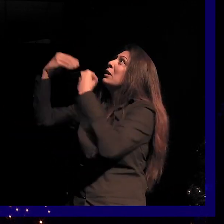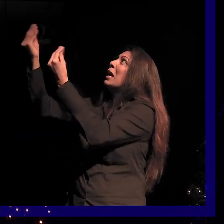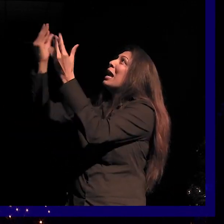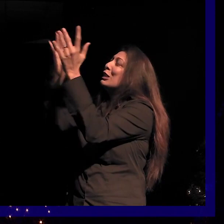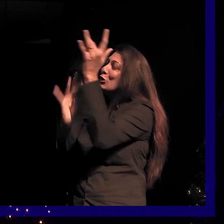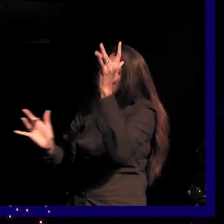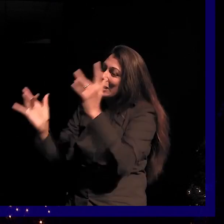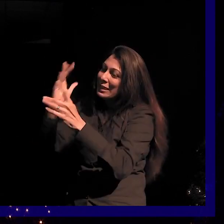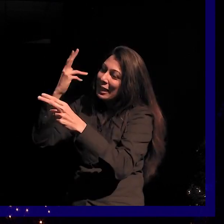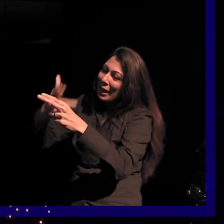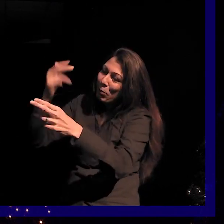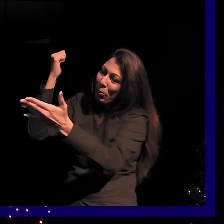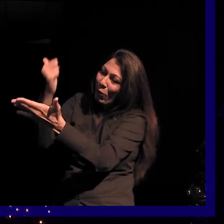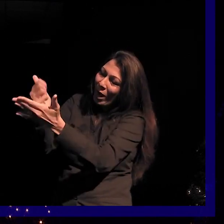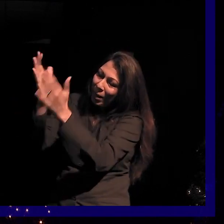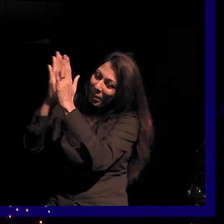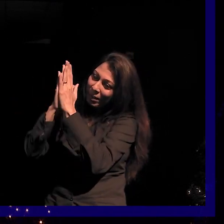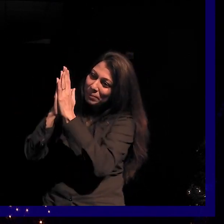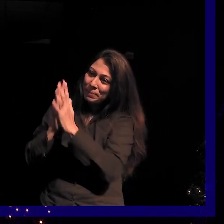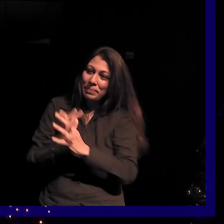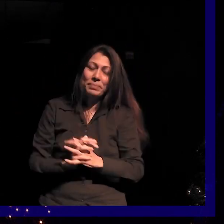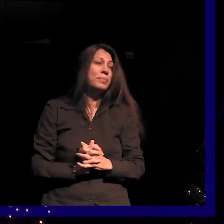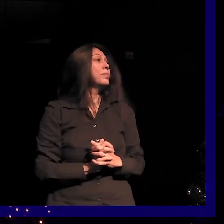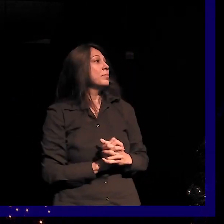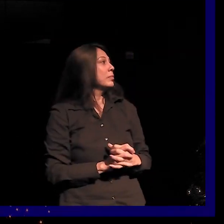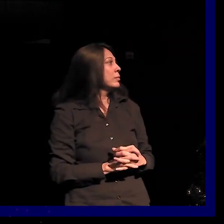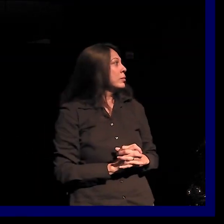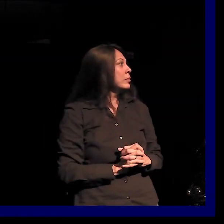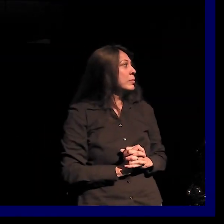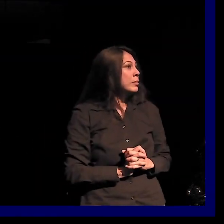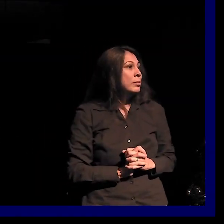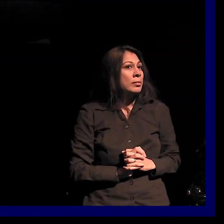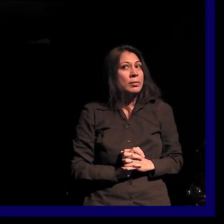in Jesus' name we pray. Amen.